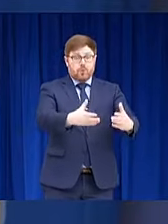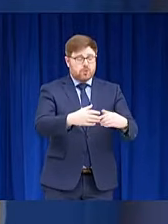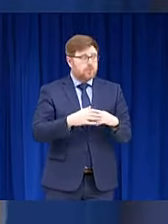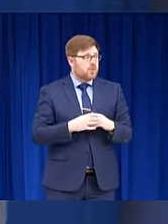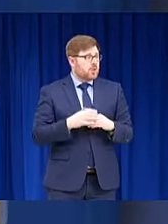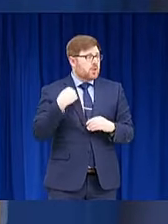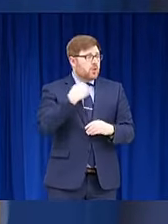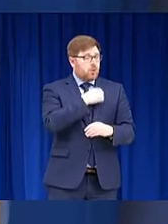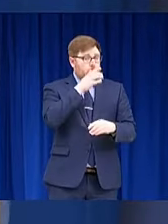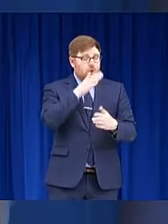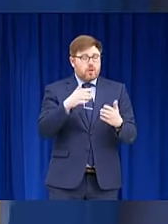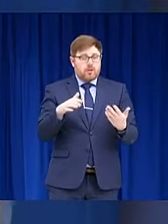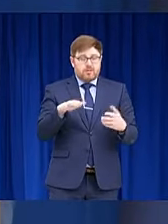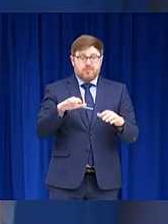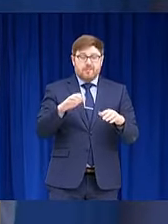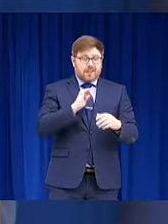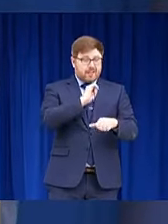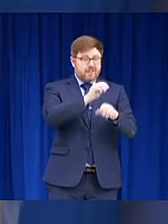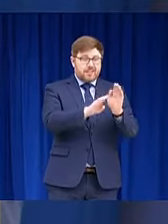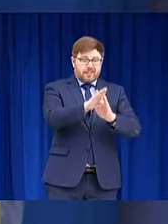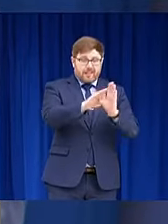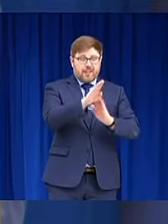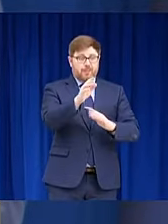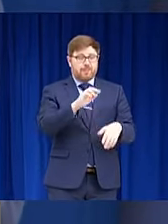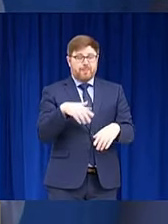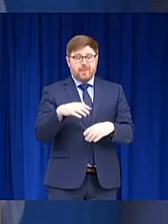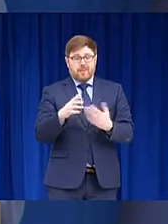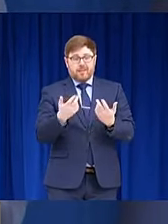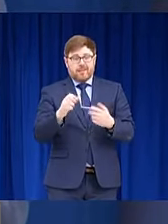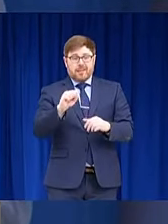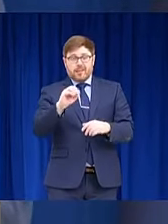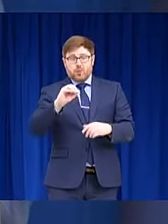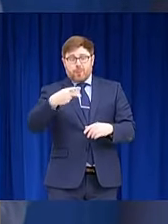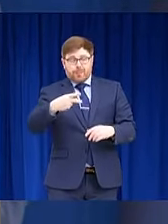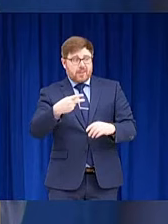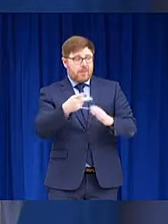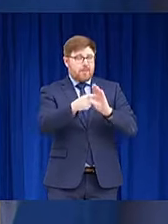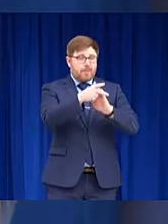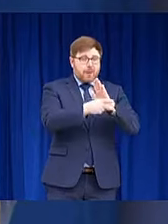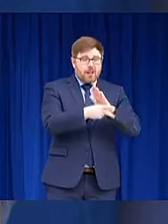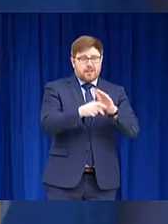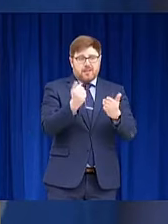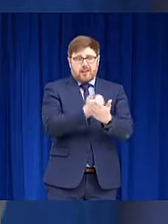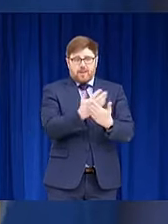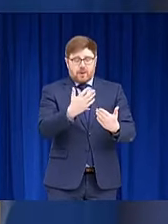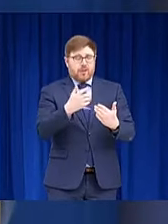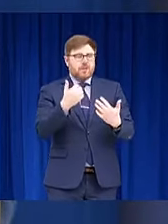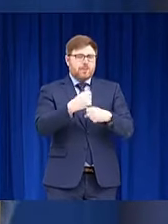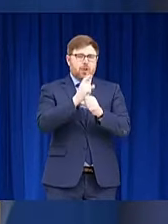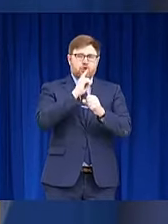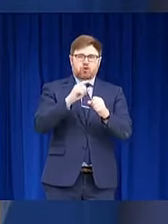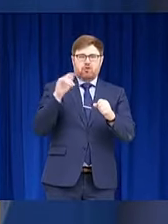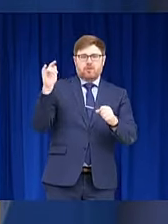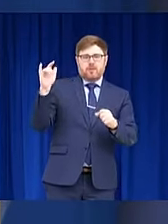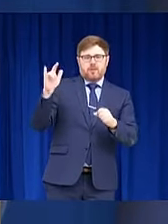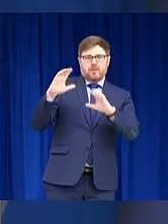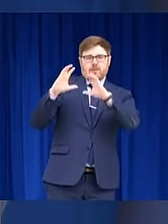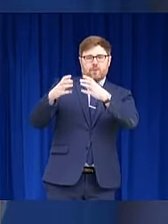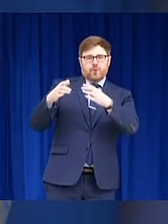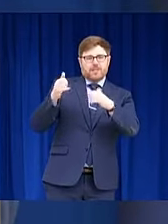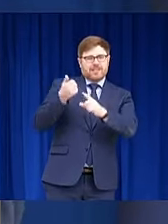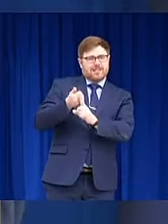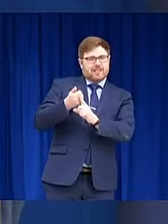educational materials in hopes to fortify the morale and cohesion within the force, and so much good within the